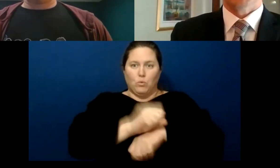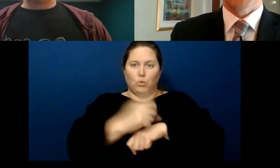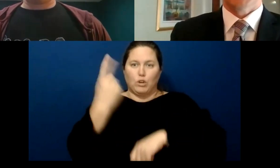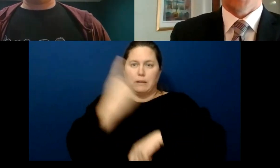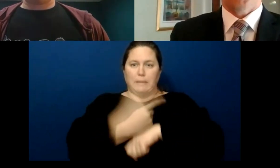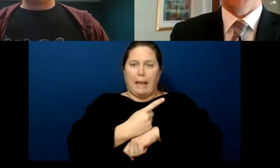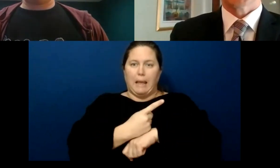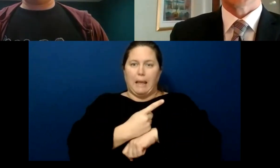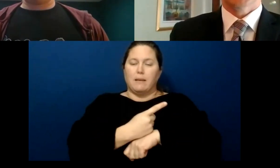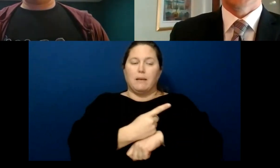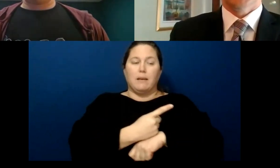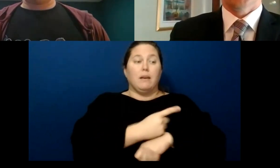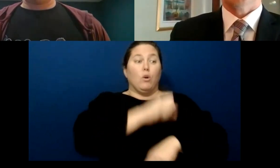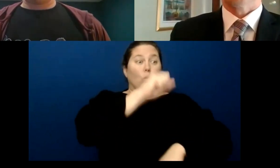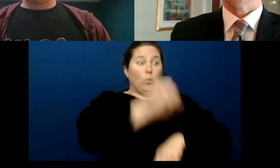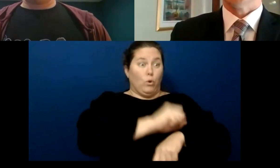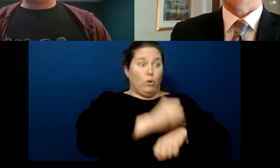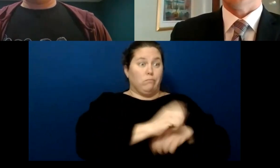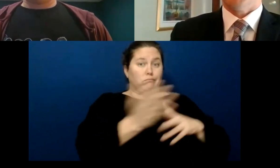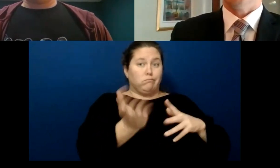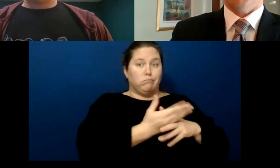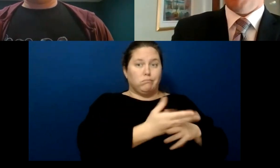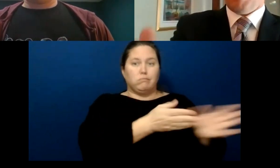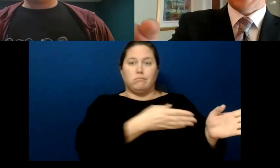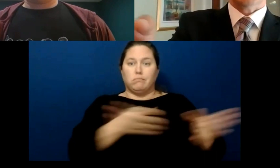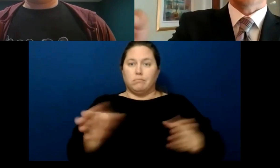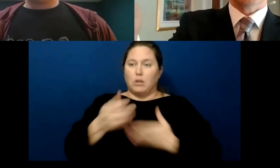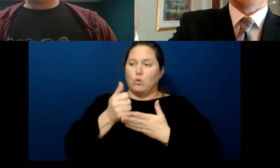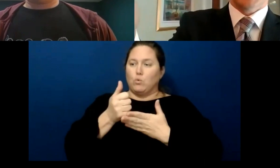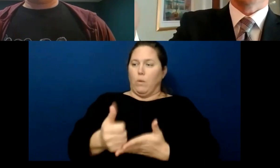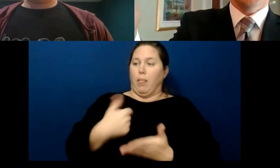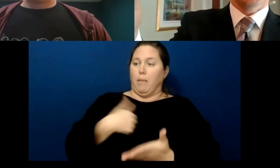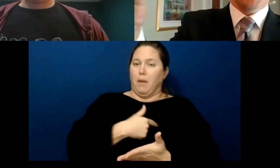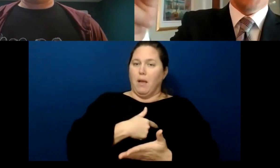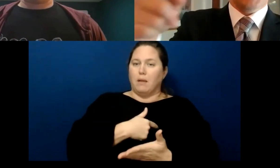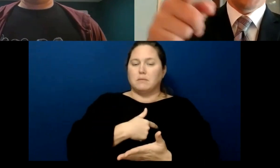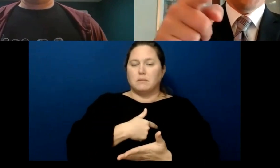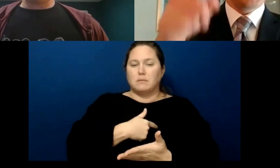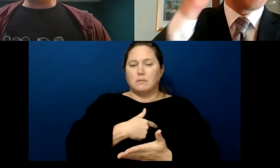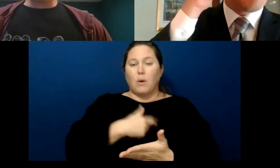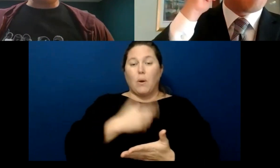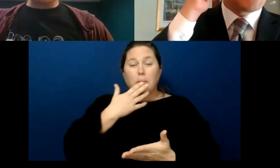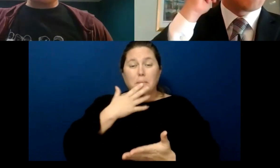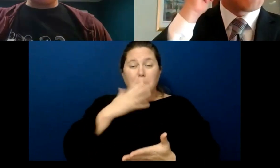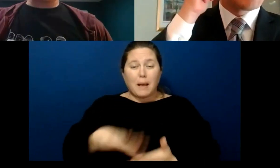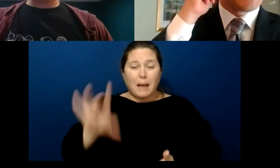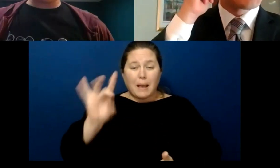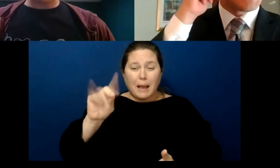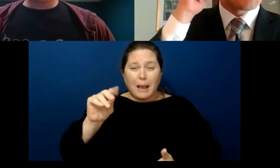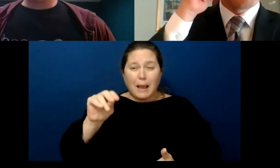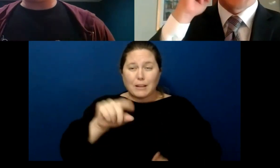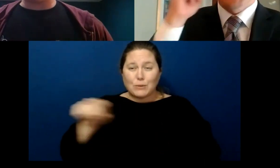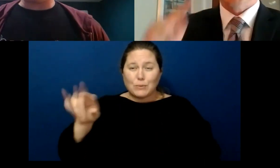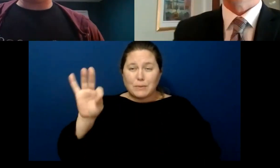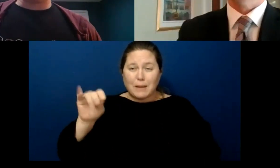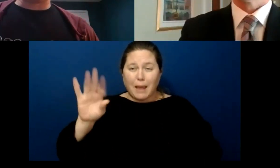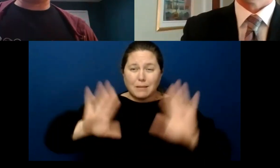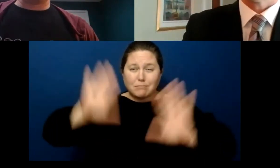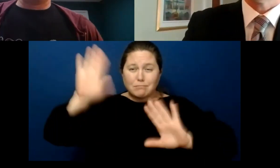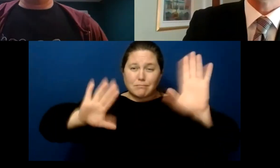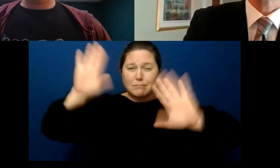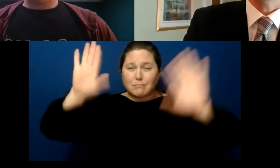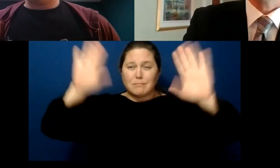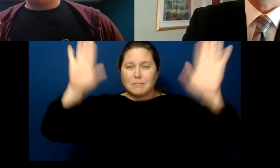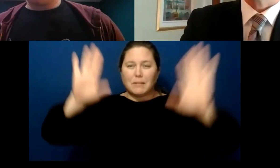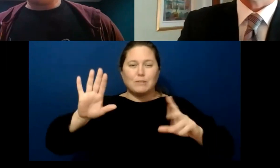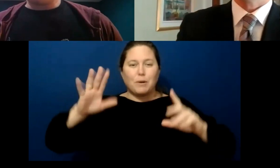dropped out of his day to help us. And we appreciate that. We have 80, 90 hands up. So there you go. It was a Imagine what pleasure. it sounds Thanks like. for having Imagine me. what it sounds